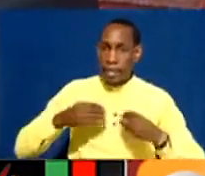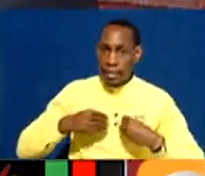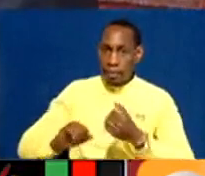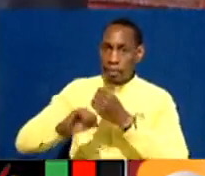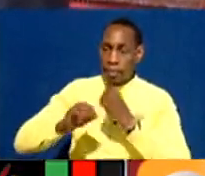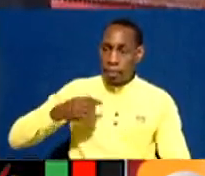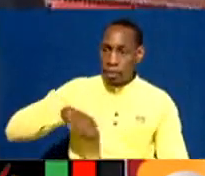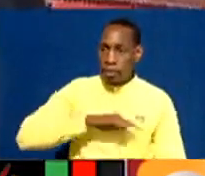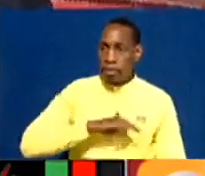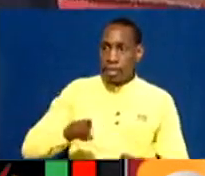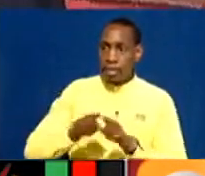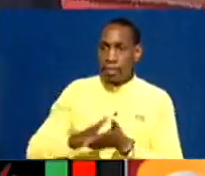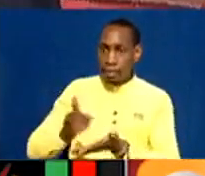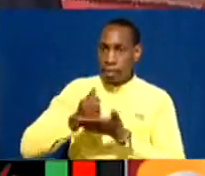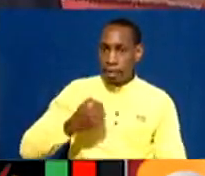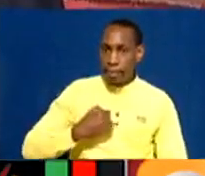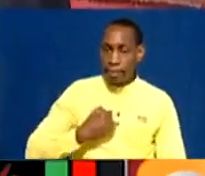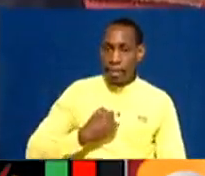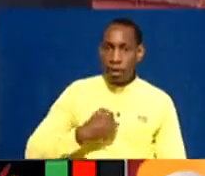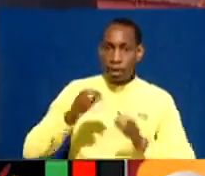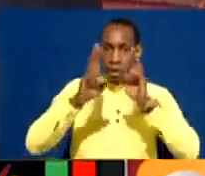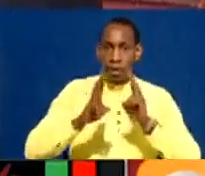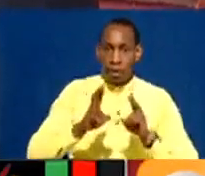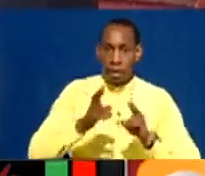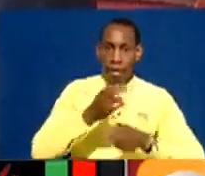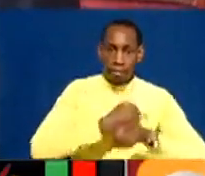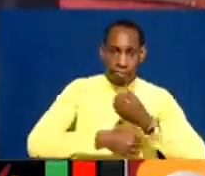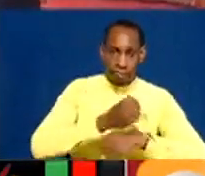support us and to help me in those interventions